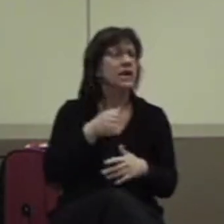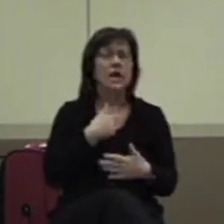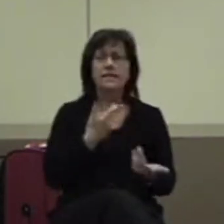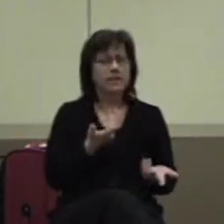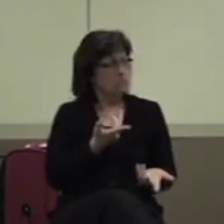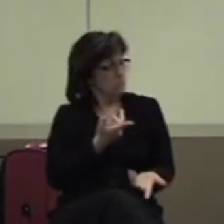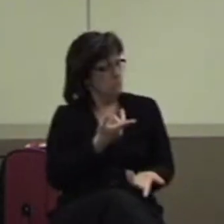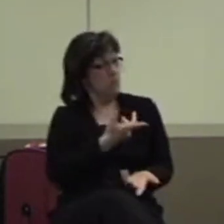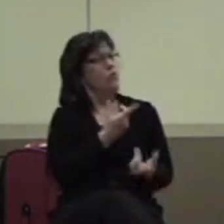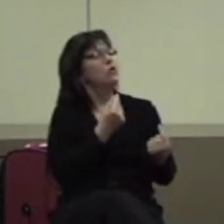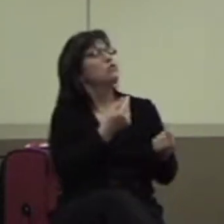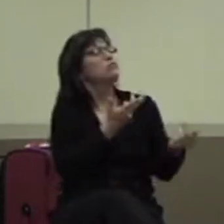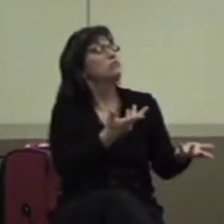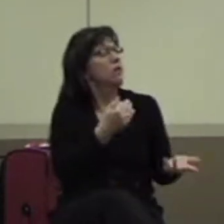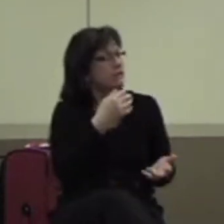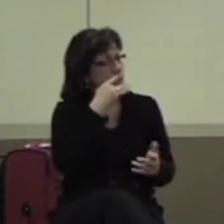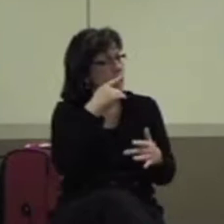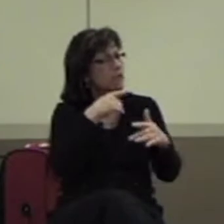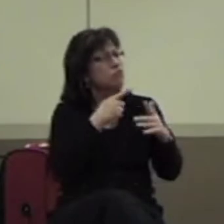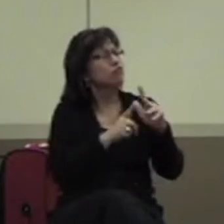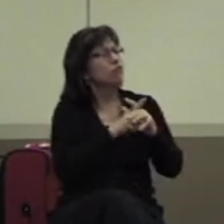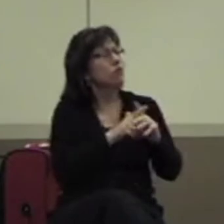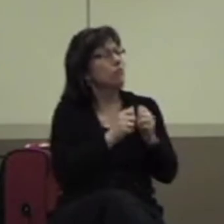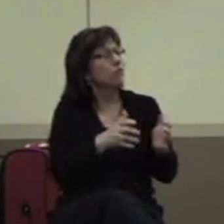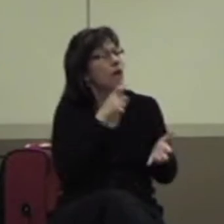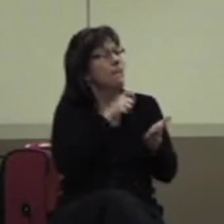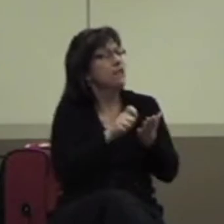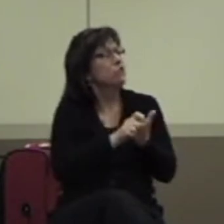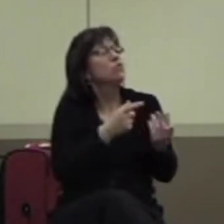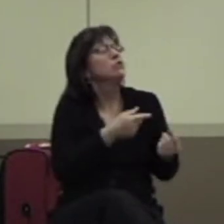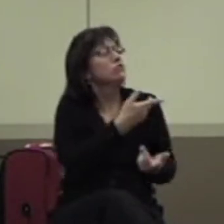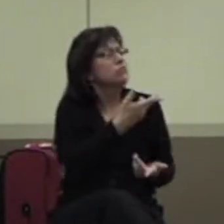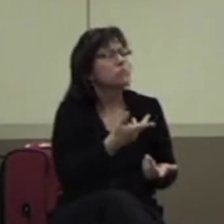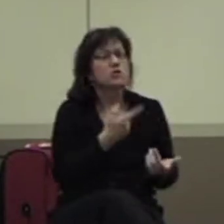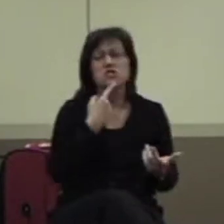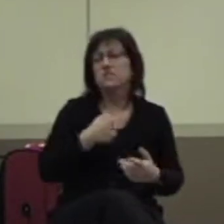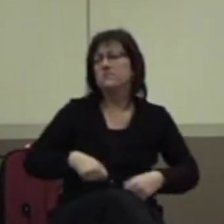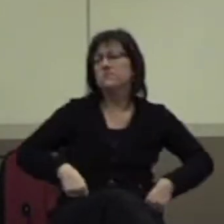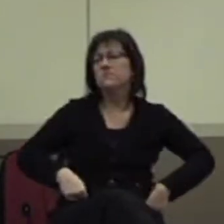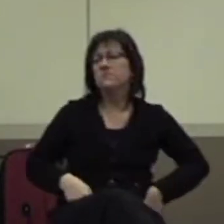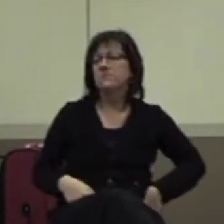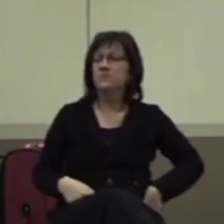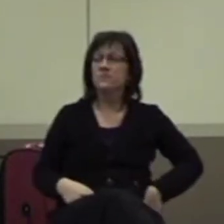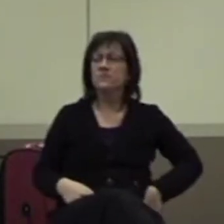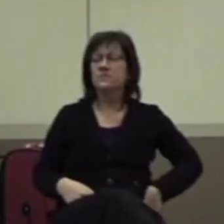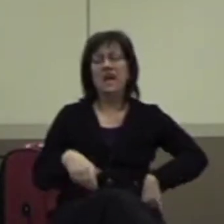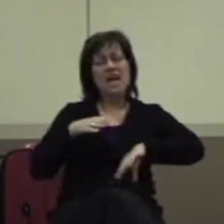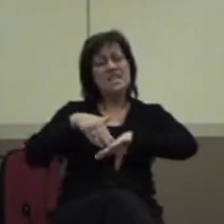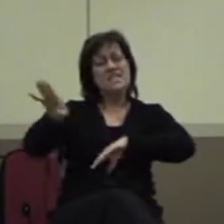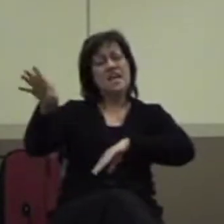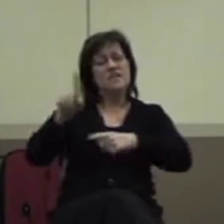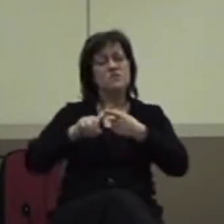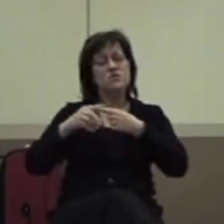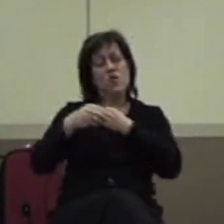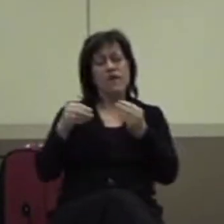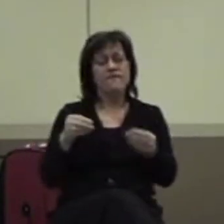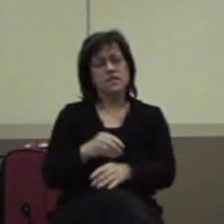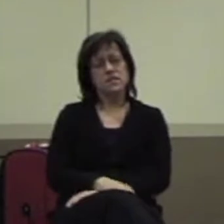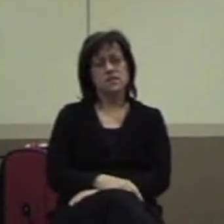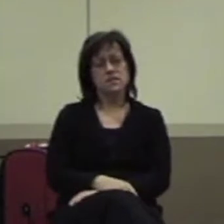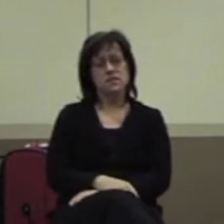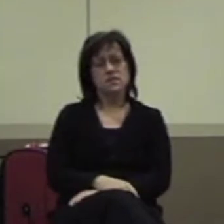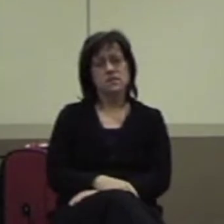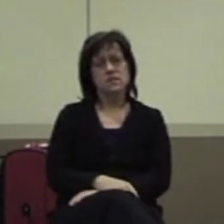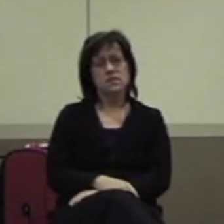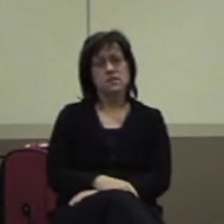do you do if you have a kid come into your class without a pencil?" She said, "I send them down to the